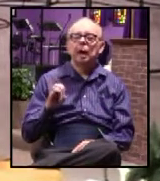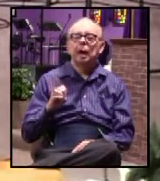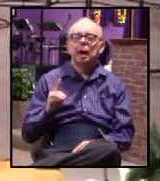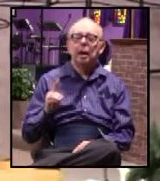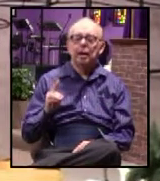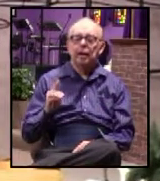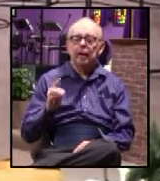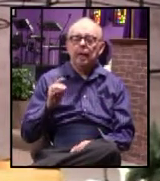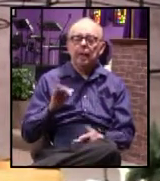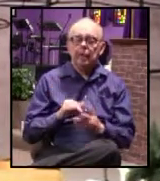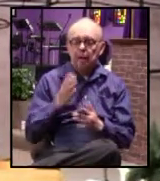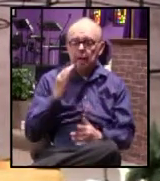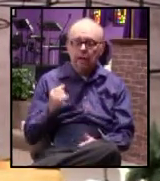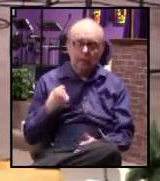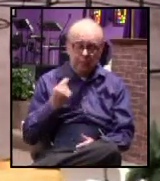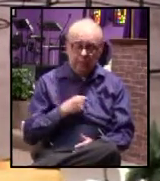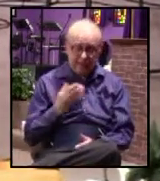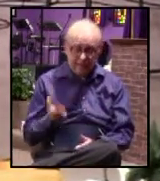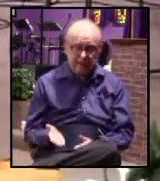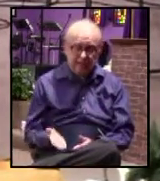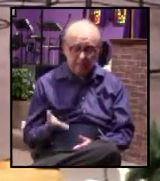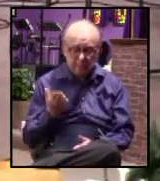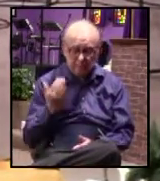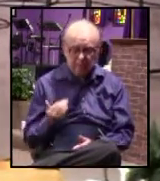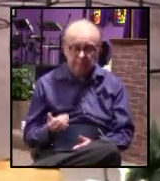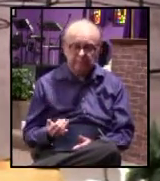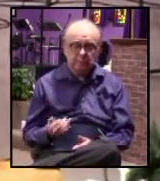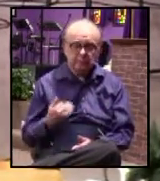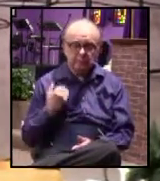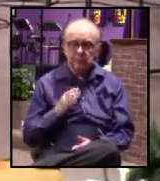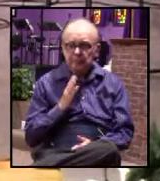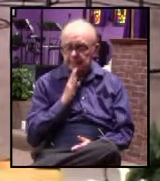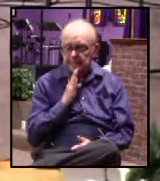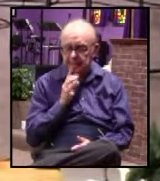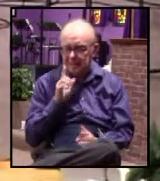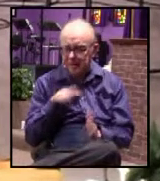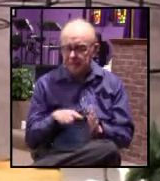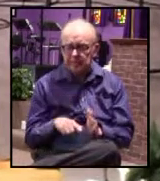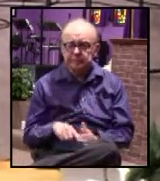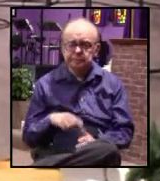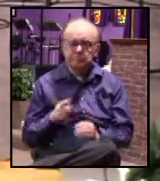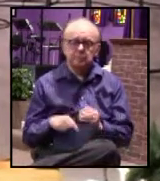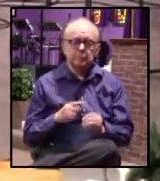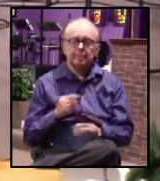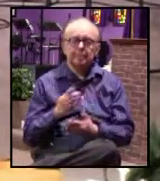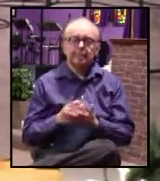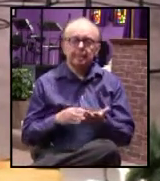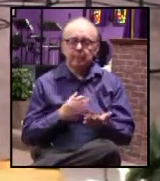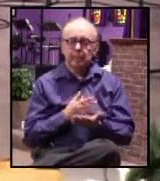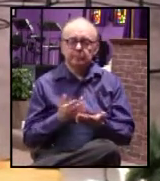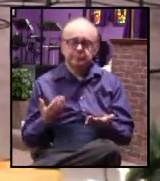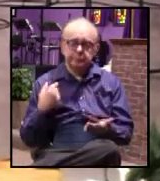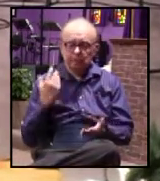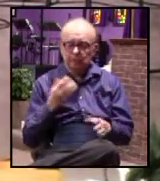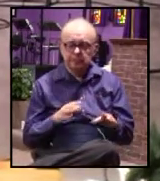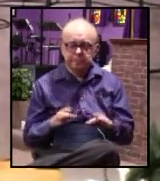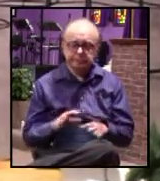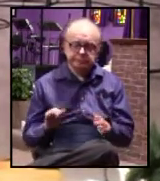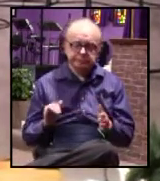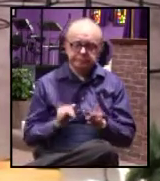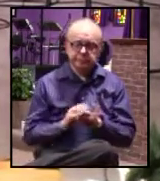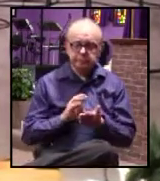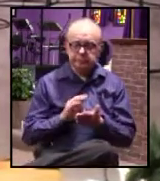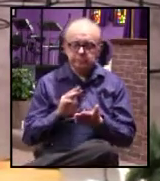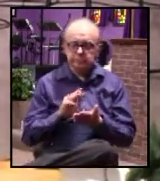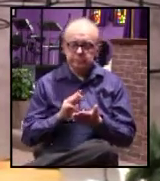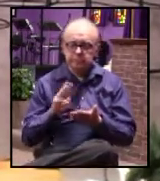This is why we are here. And we'll talk to you later on about some of the things that we're going to be doing this